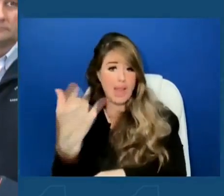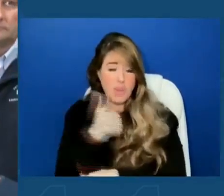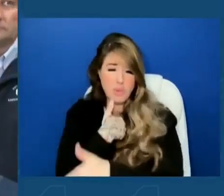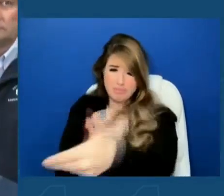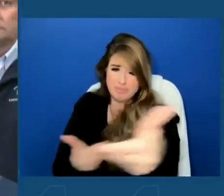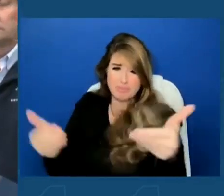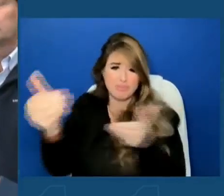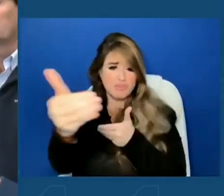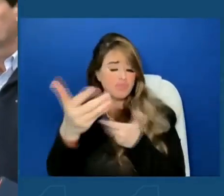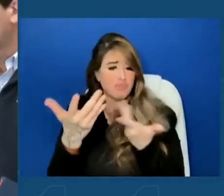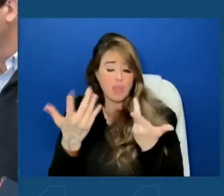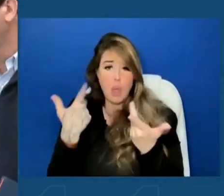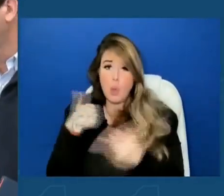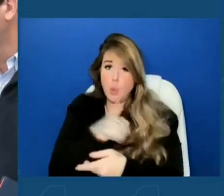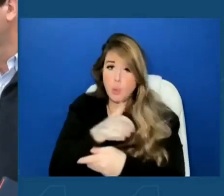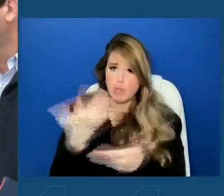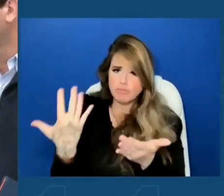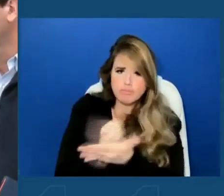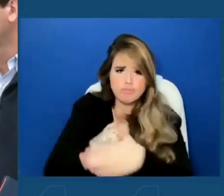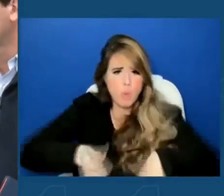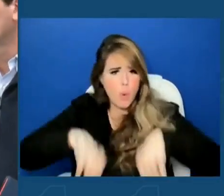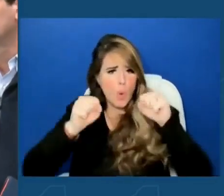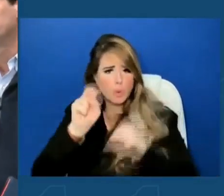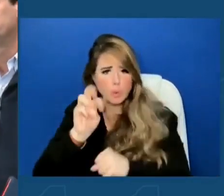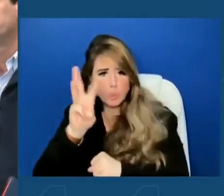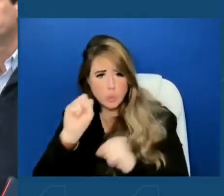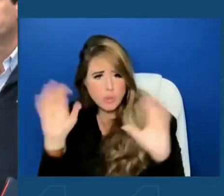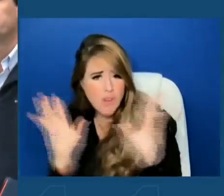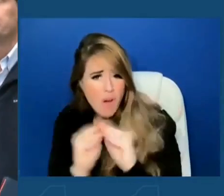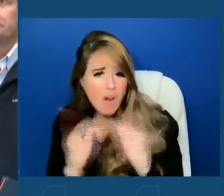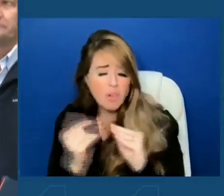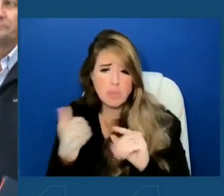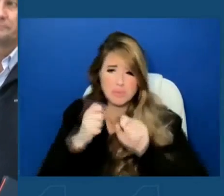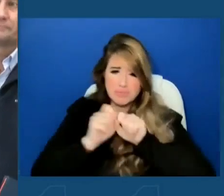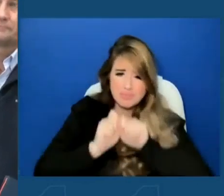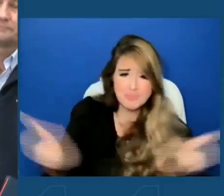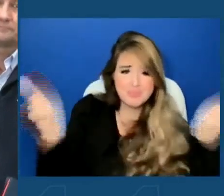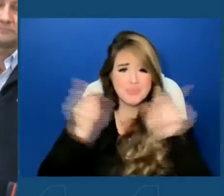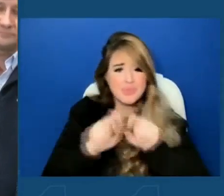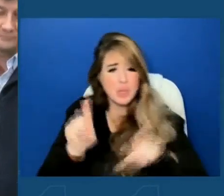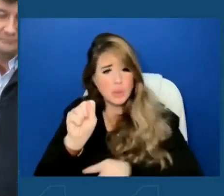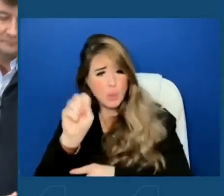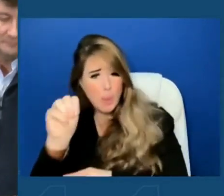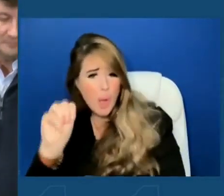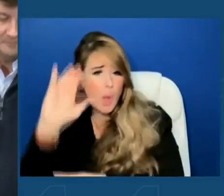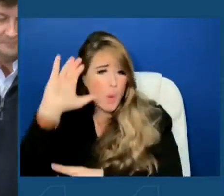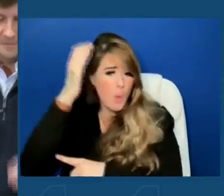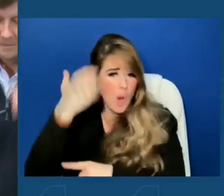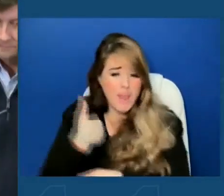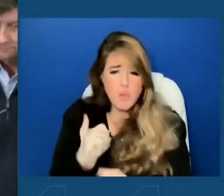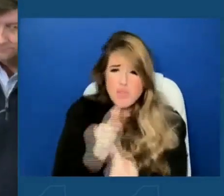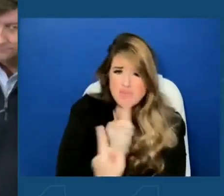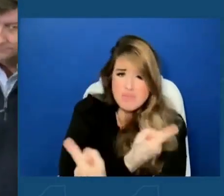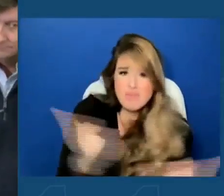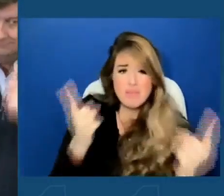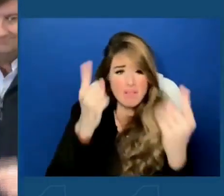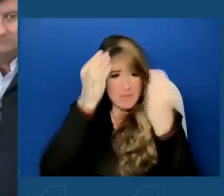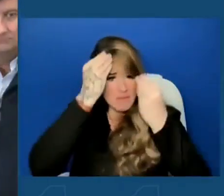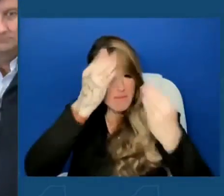news conferences, through social media, through radio, telling the public,